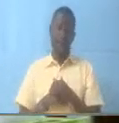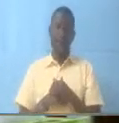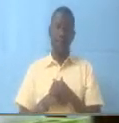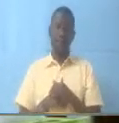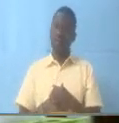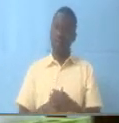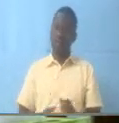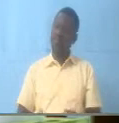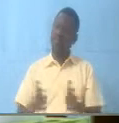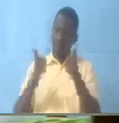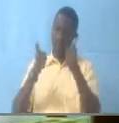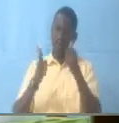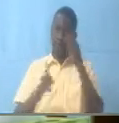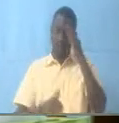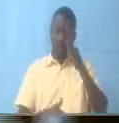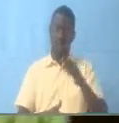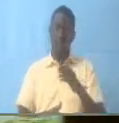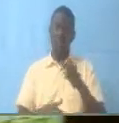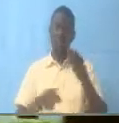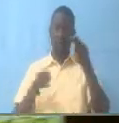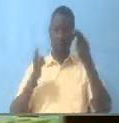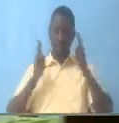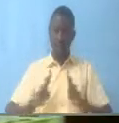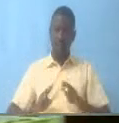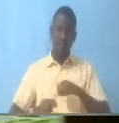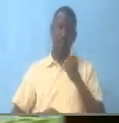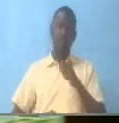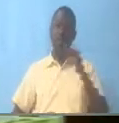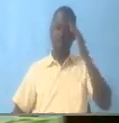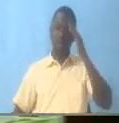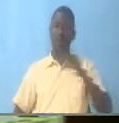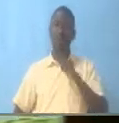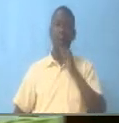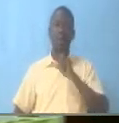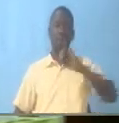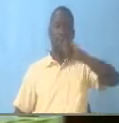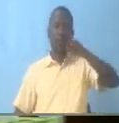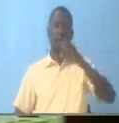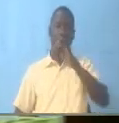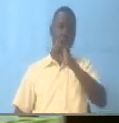Fine, thank you, Council, and thank you, Mr. Joof. We will